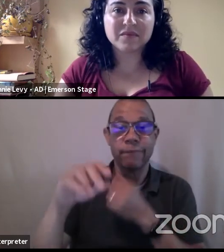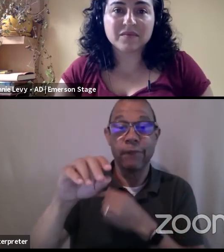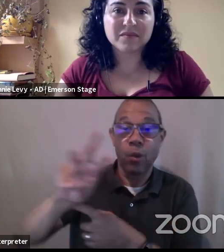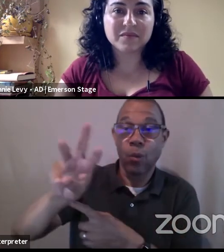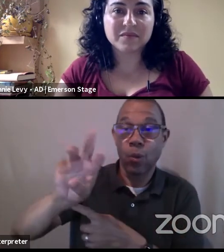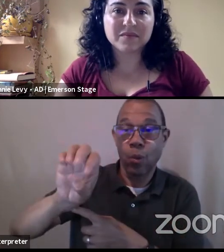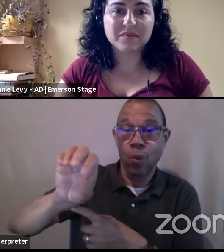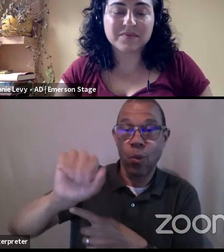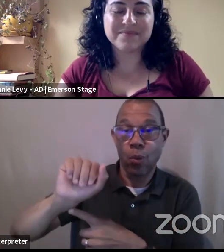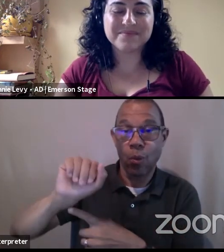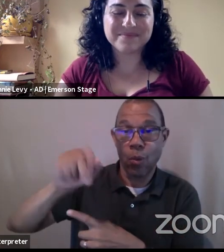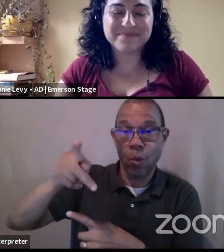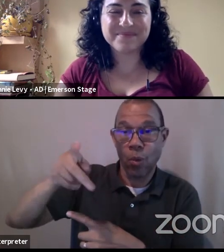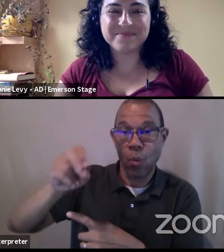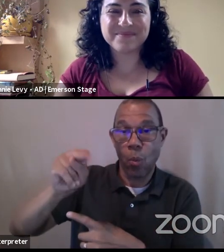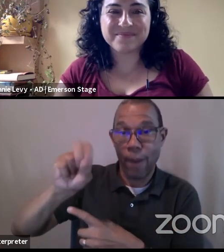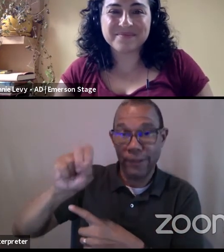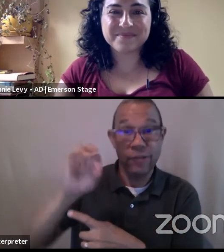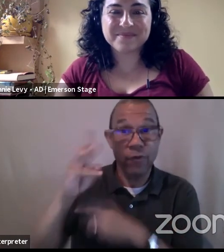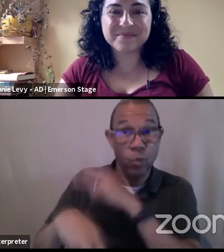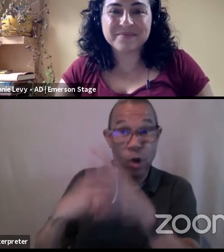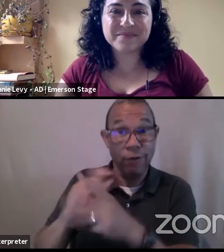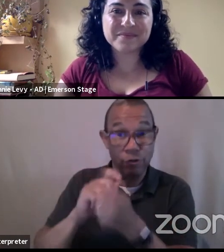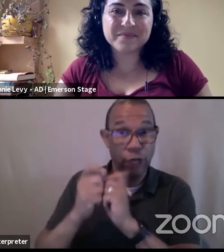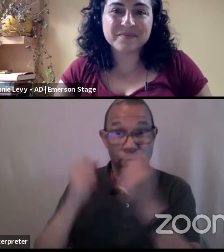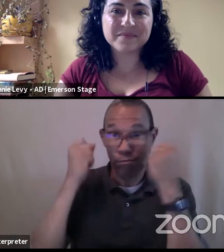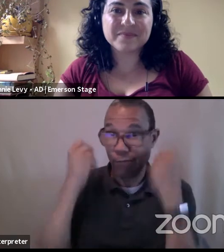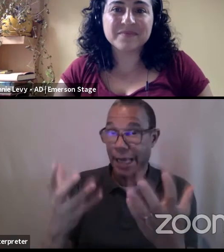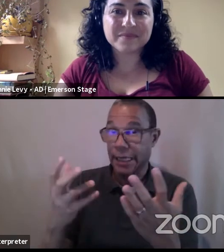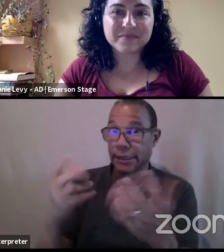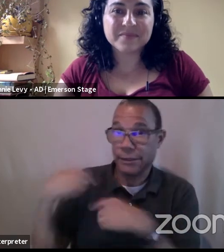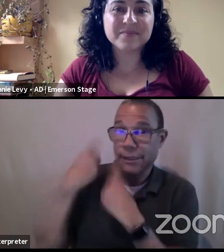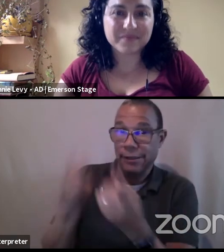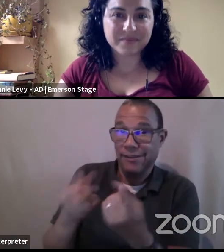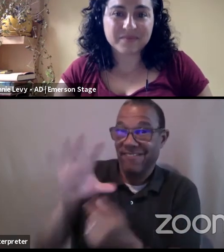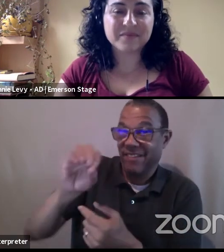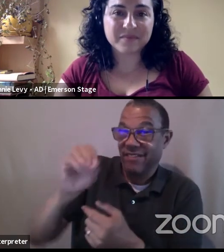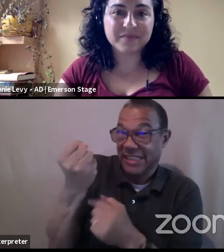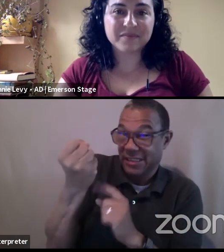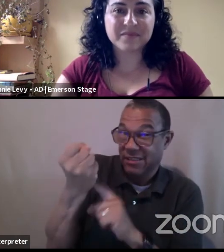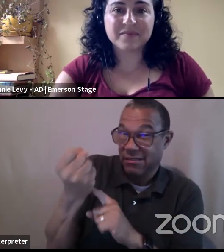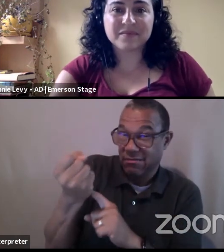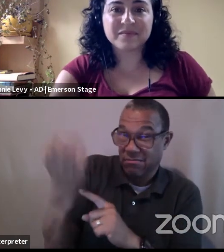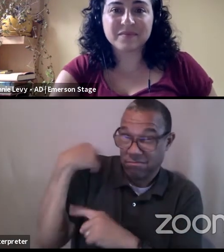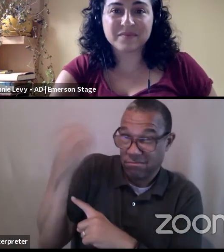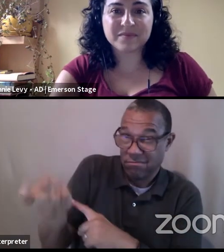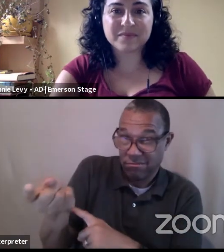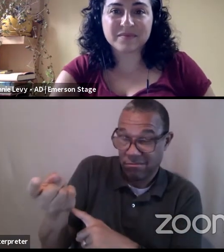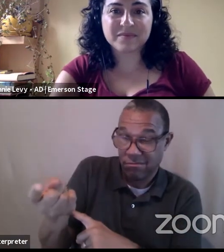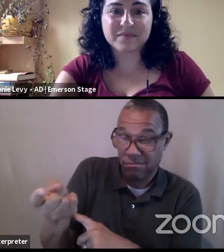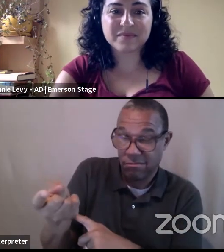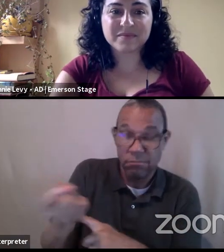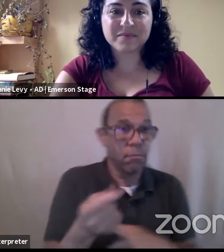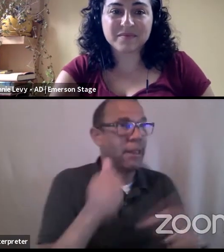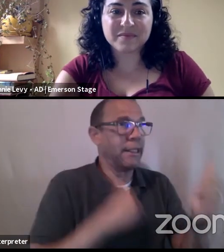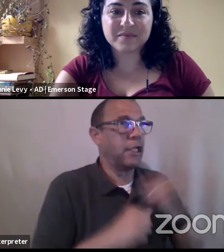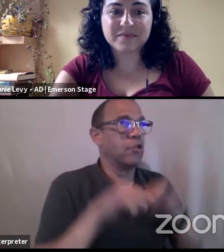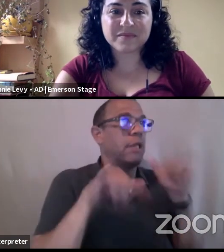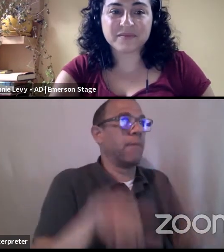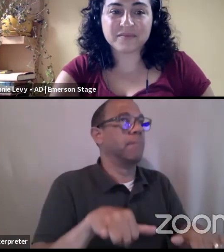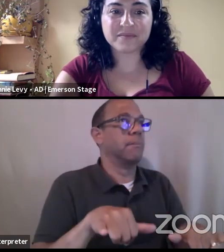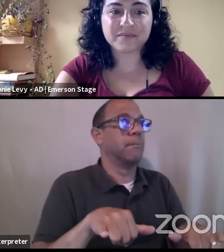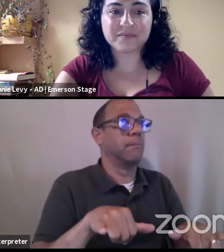much since the fifties, but theater, uh, a lot of times has remained the same. Uh, weapons that kill each other and that, uh, you